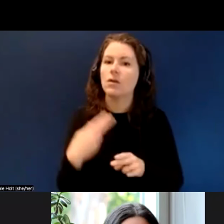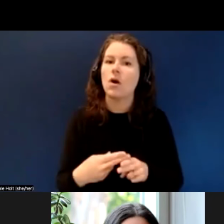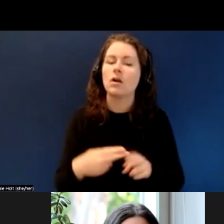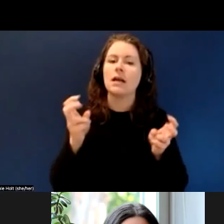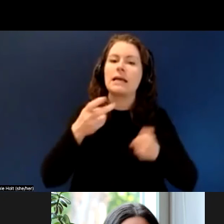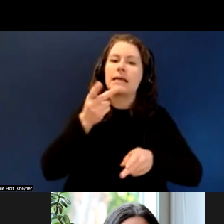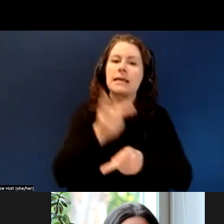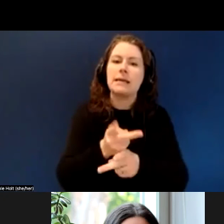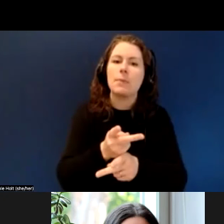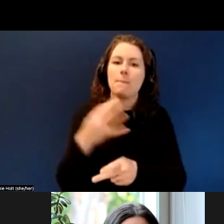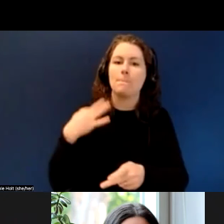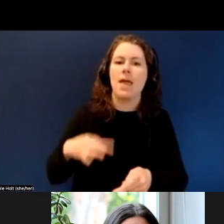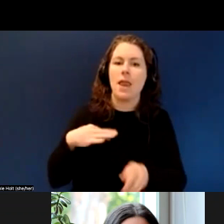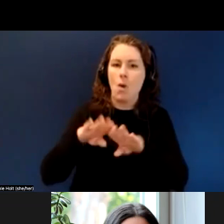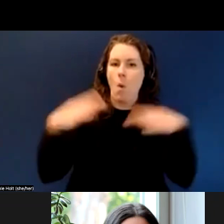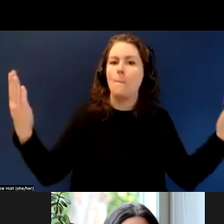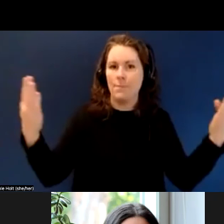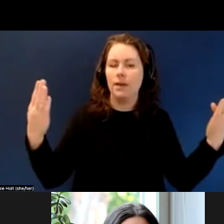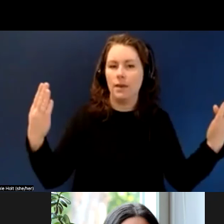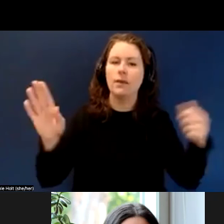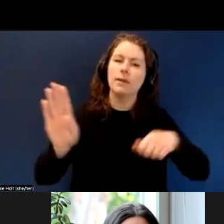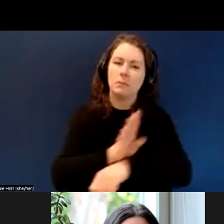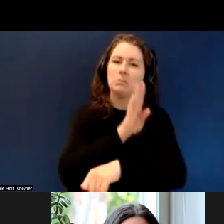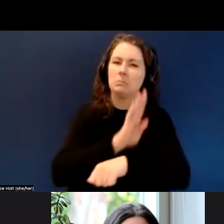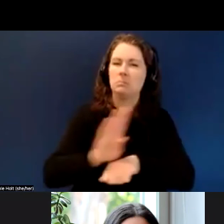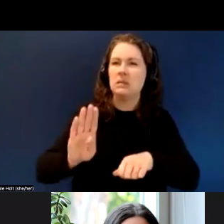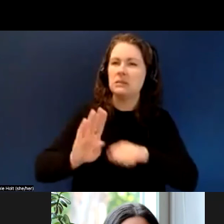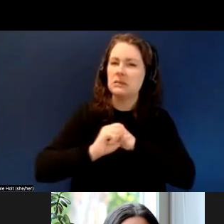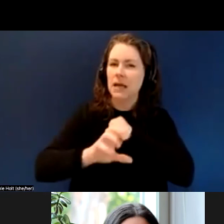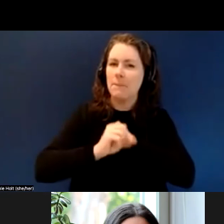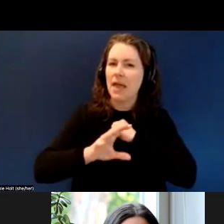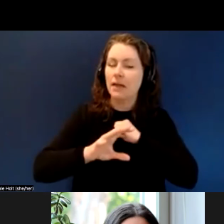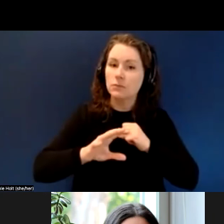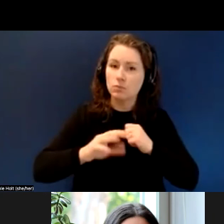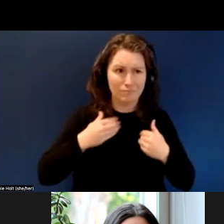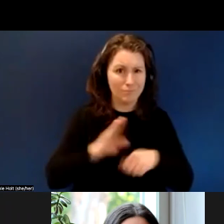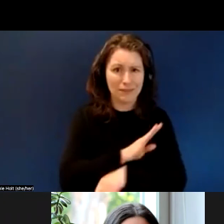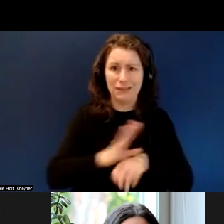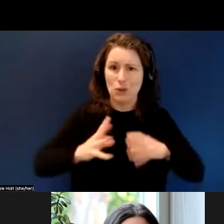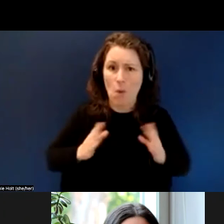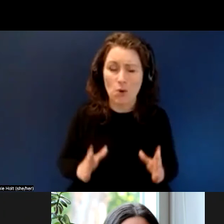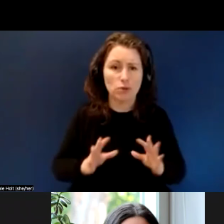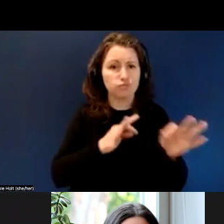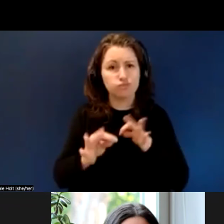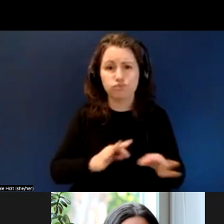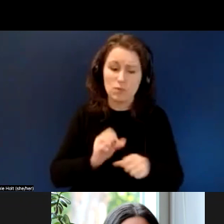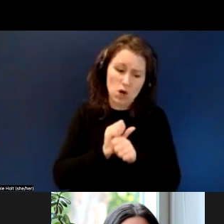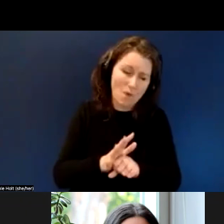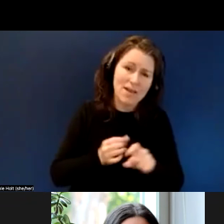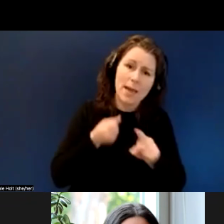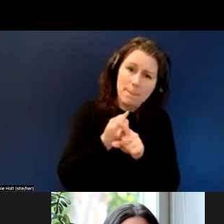Open. And it was a business campaign. And we had business owners talking about the impact of COVID on